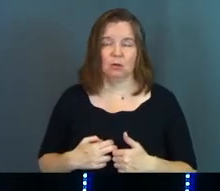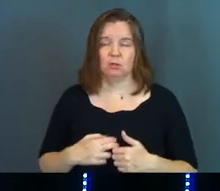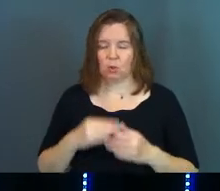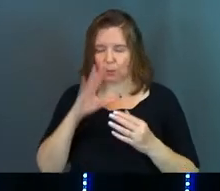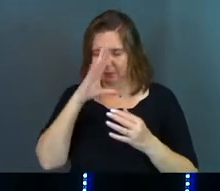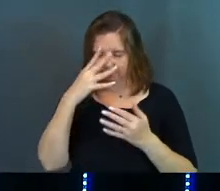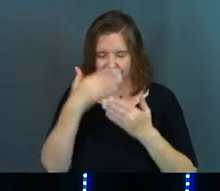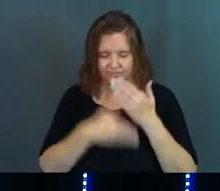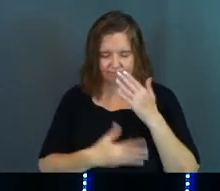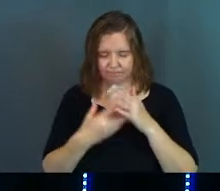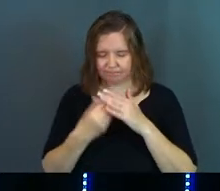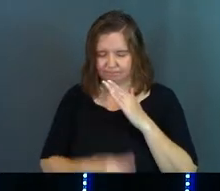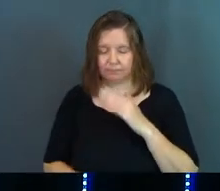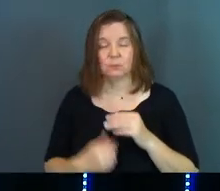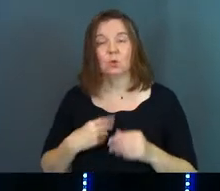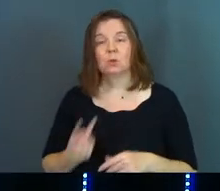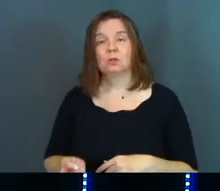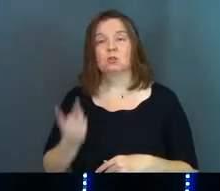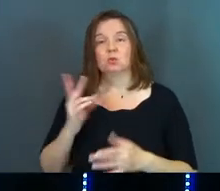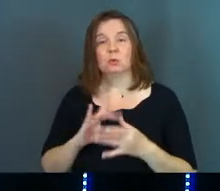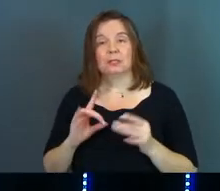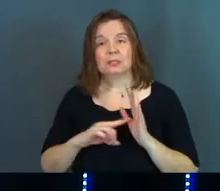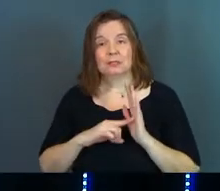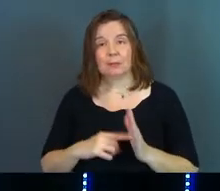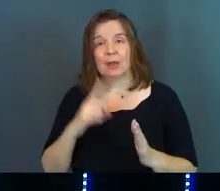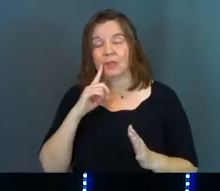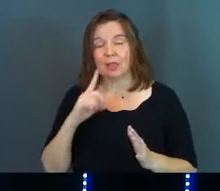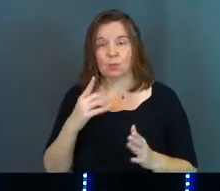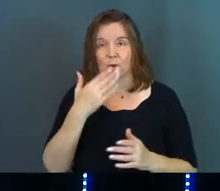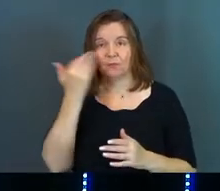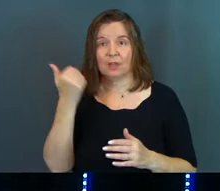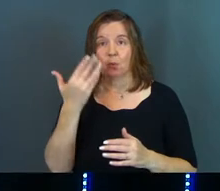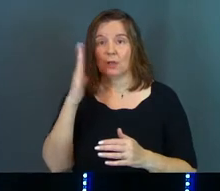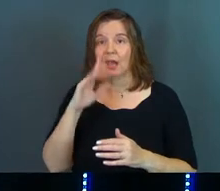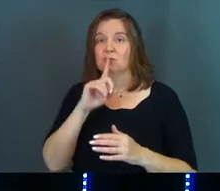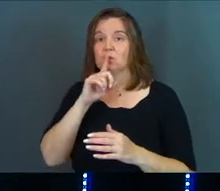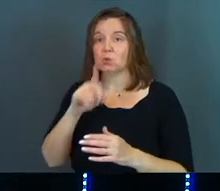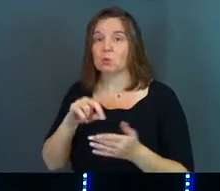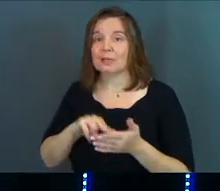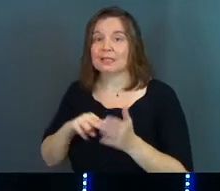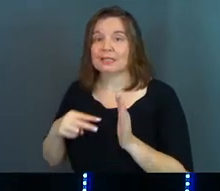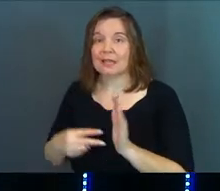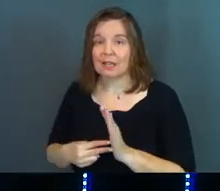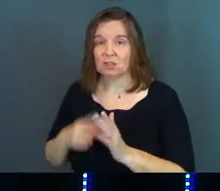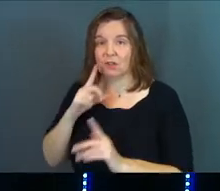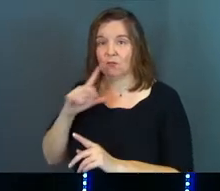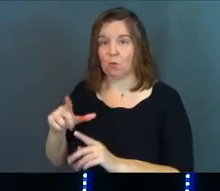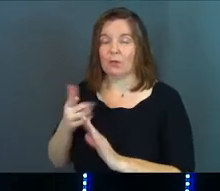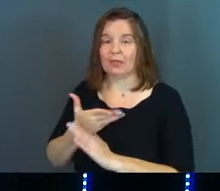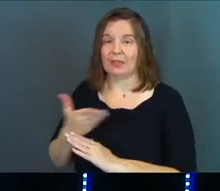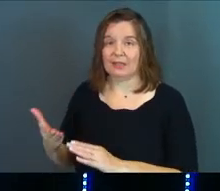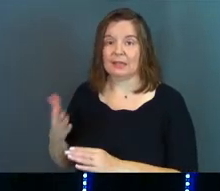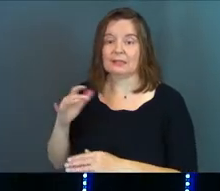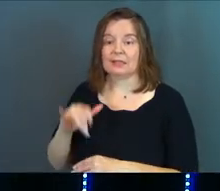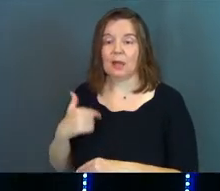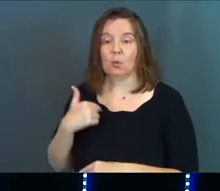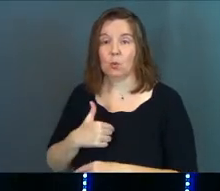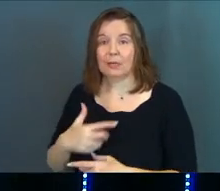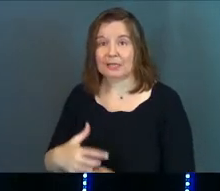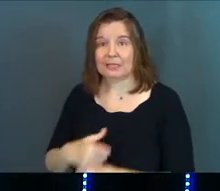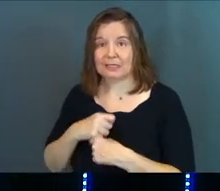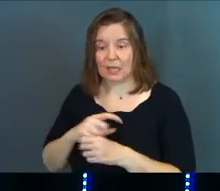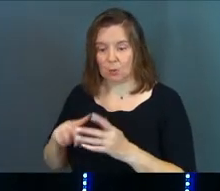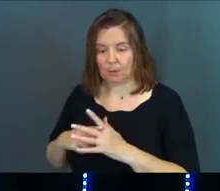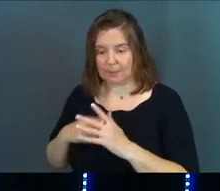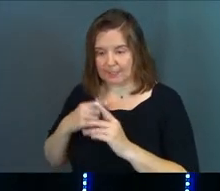sight. Okay, again, in these two examples, I think we lose sight of God's true intention, of the things that we take